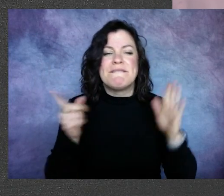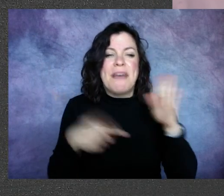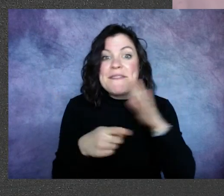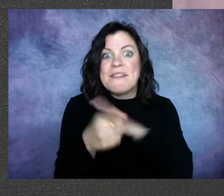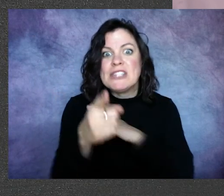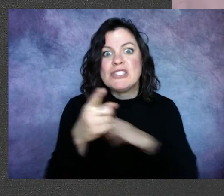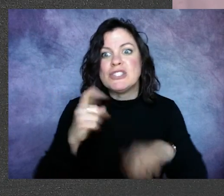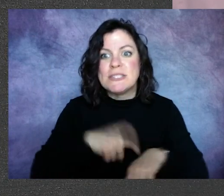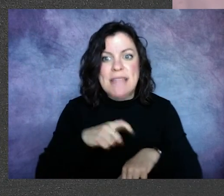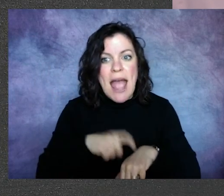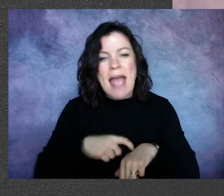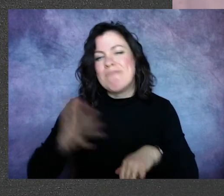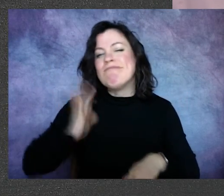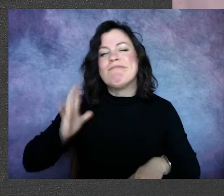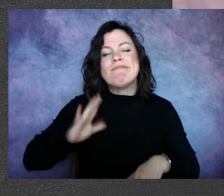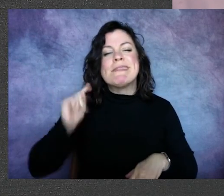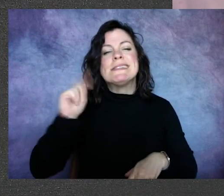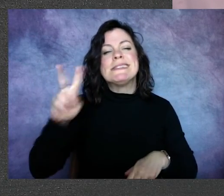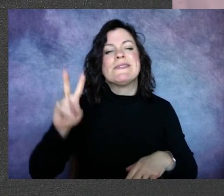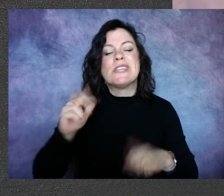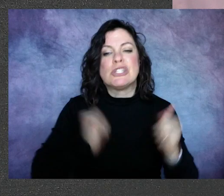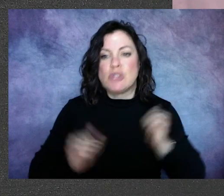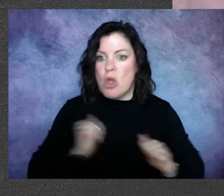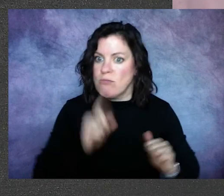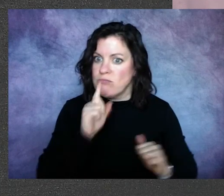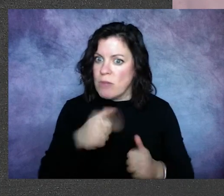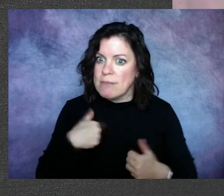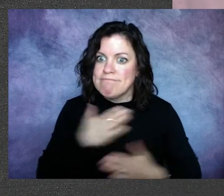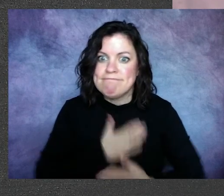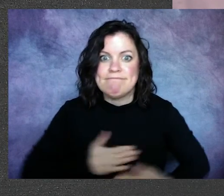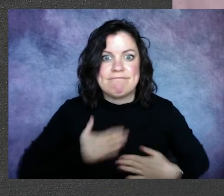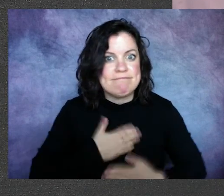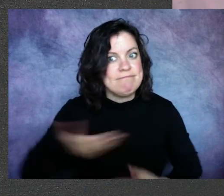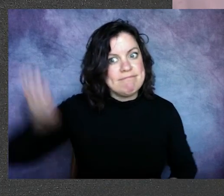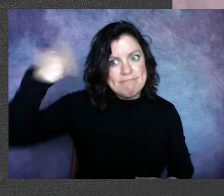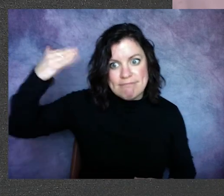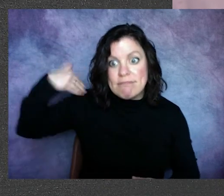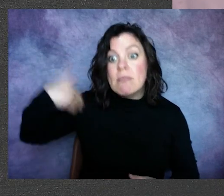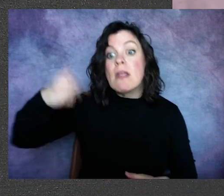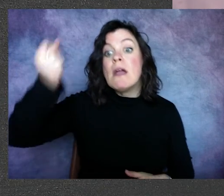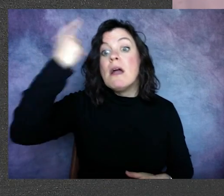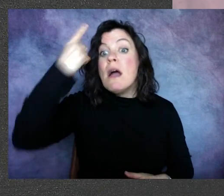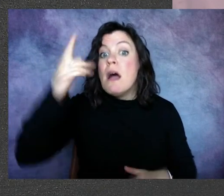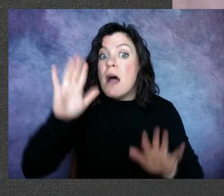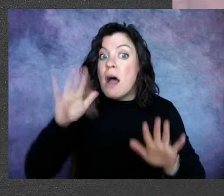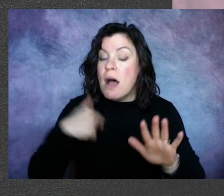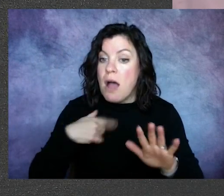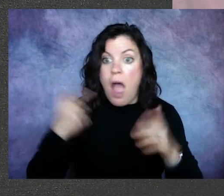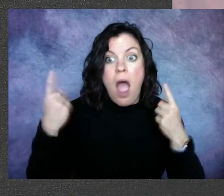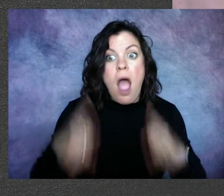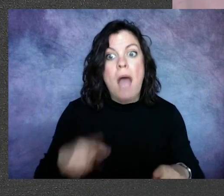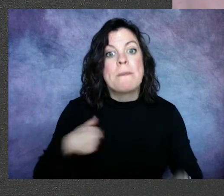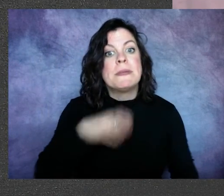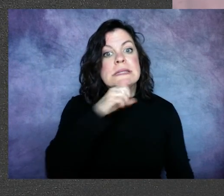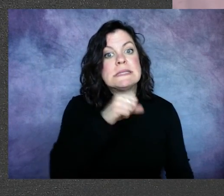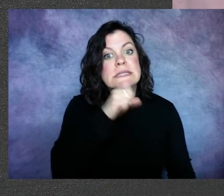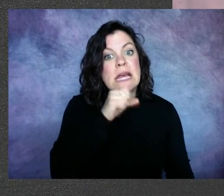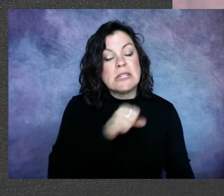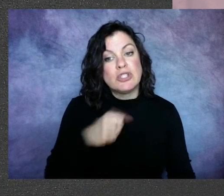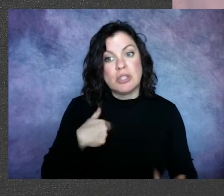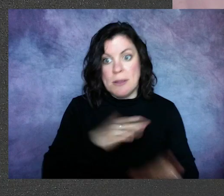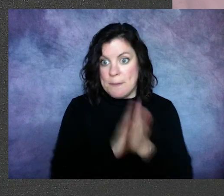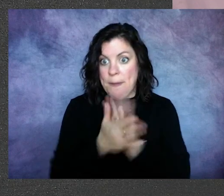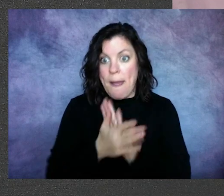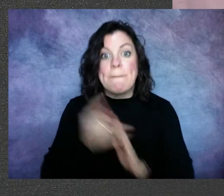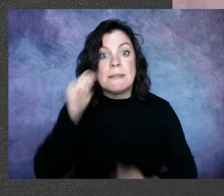Wurtz and Copper. And these were great programs for kids at the time. But I'll never forget, I was a teenager when